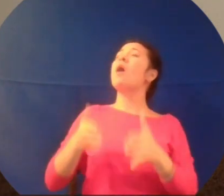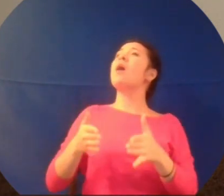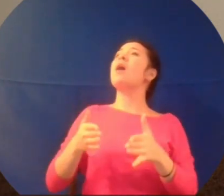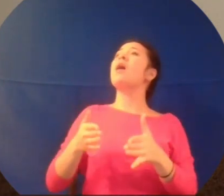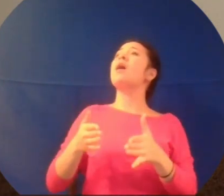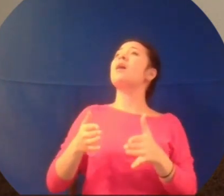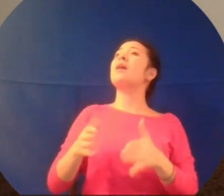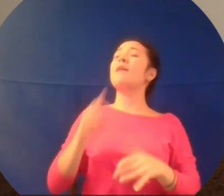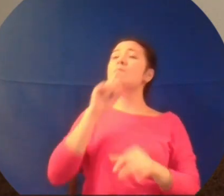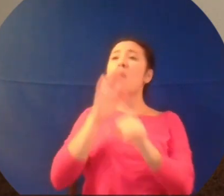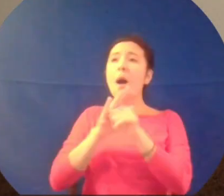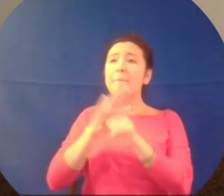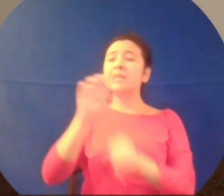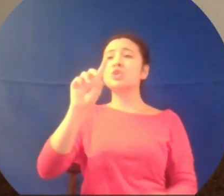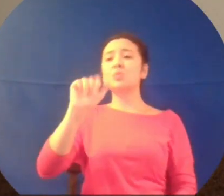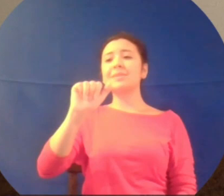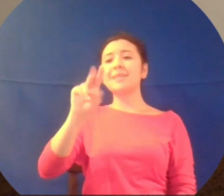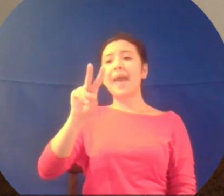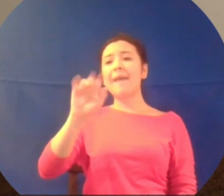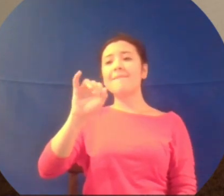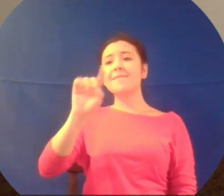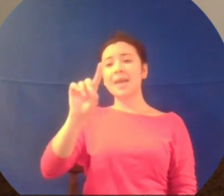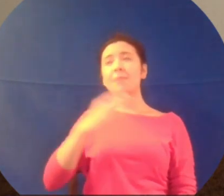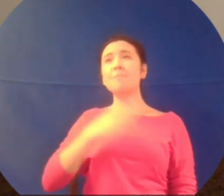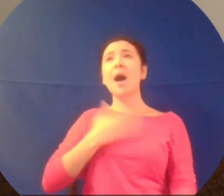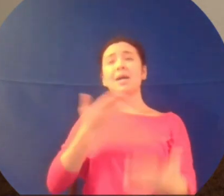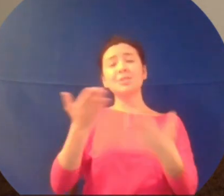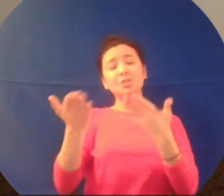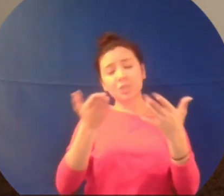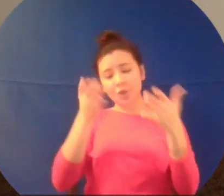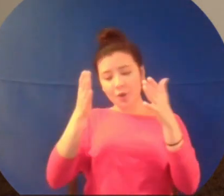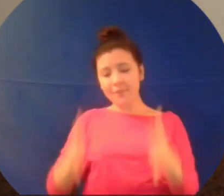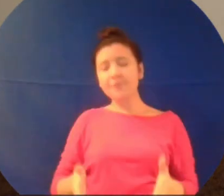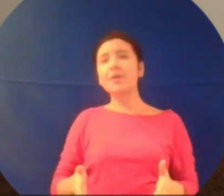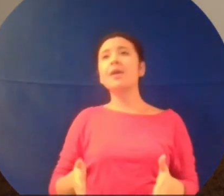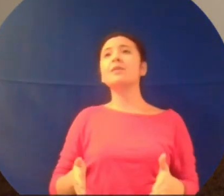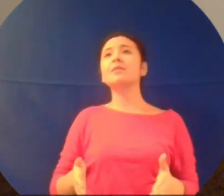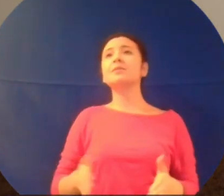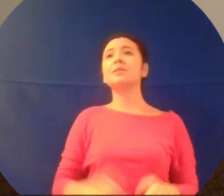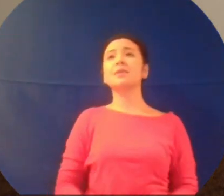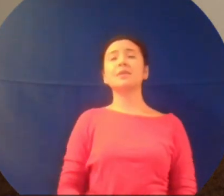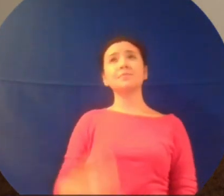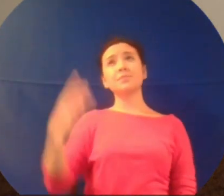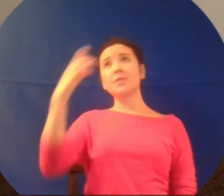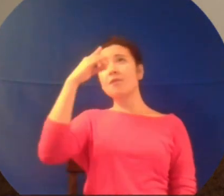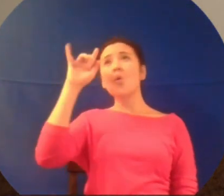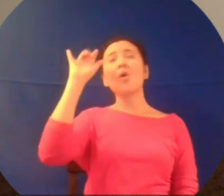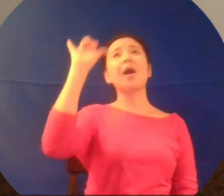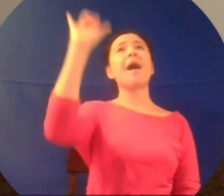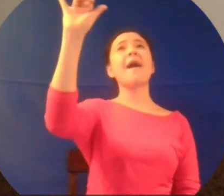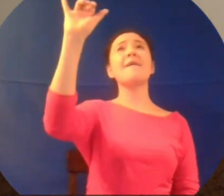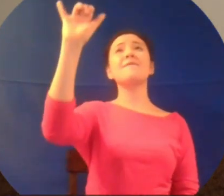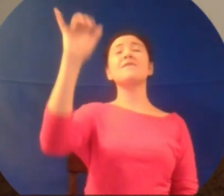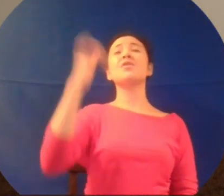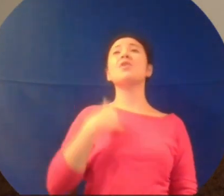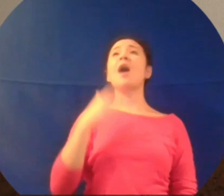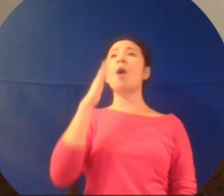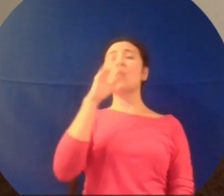to David, my servant. Forever will I confirm